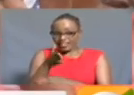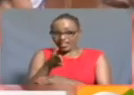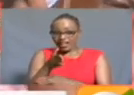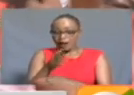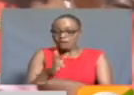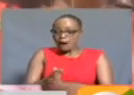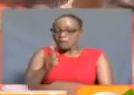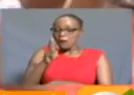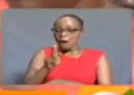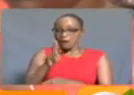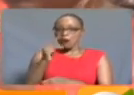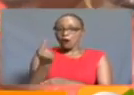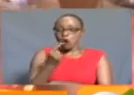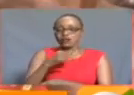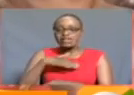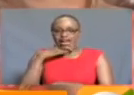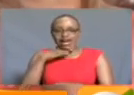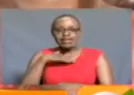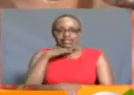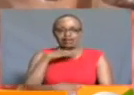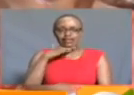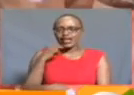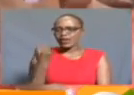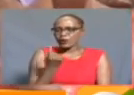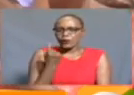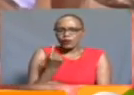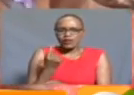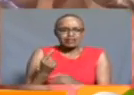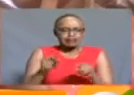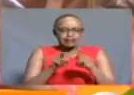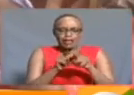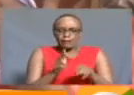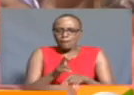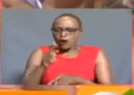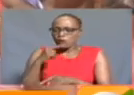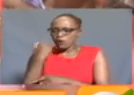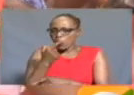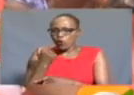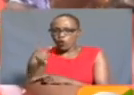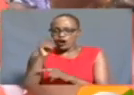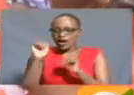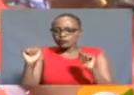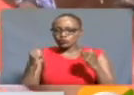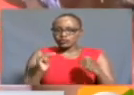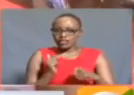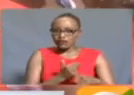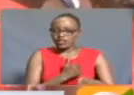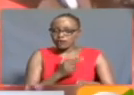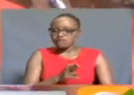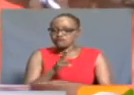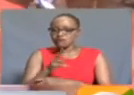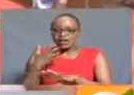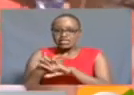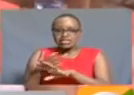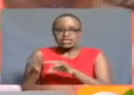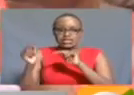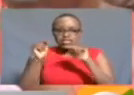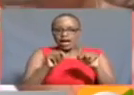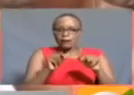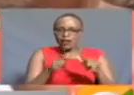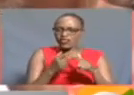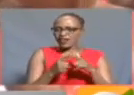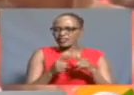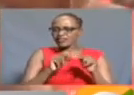na risasi, wanakufa na risasi, wanagongwa mpaka wale ambao wanakuja kutuokoa, wanagongwa ambao wanakuja